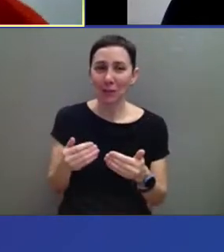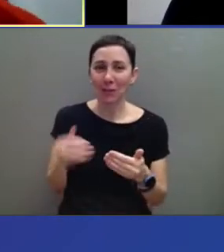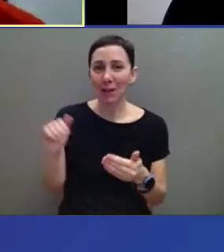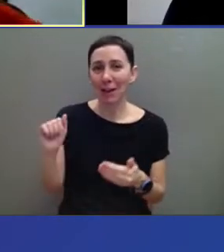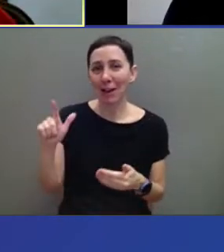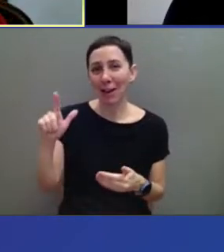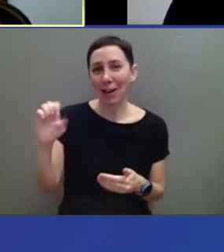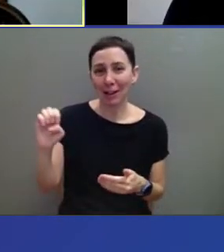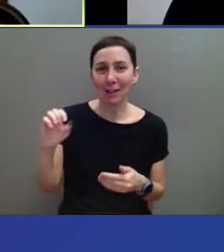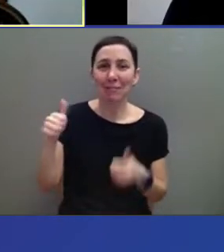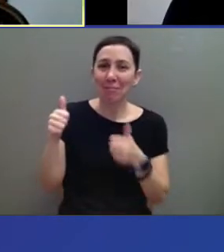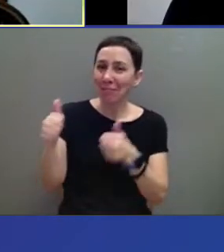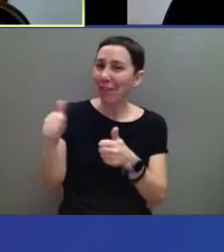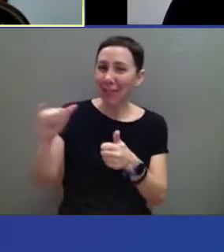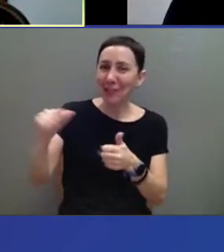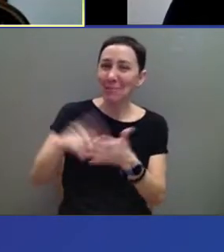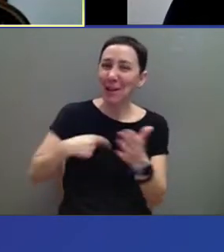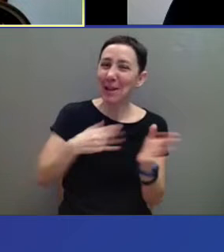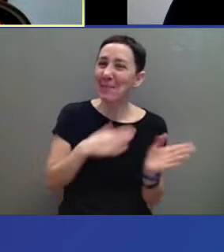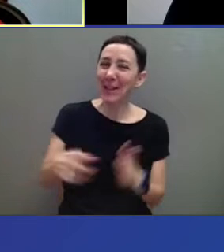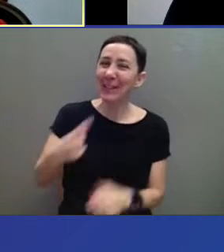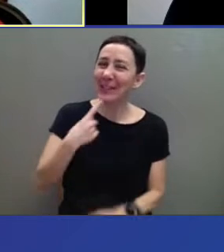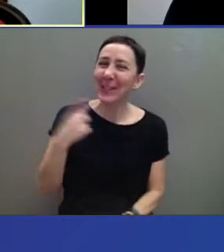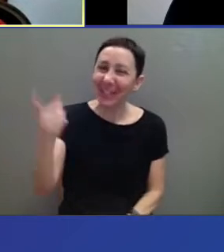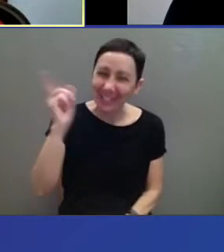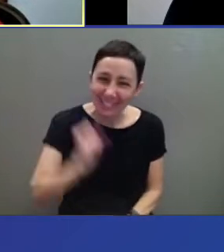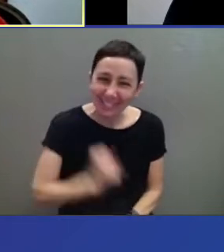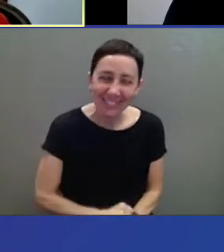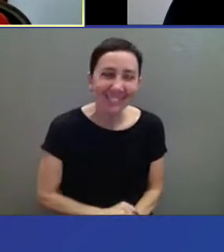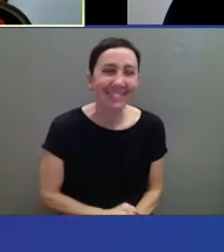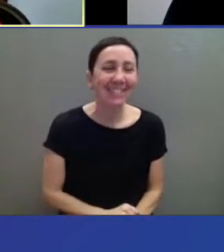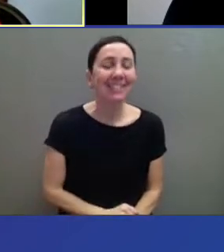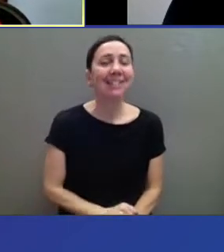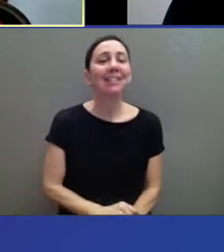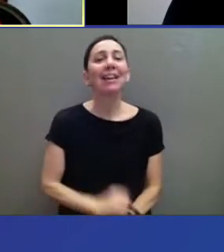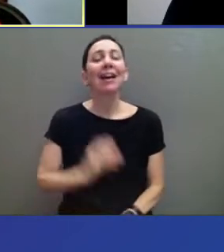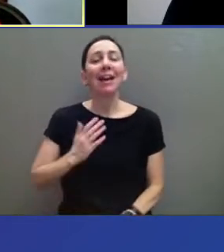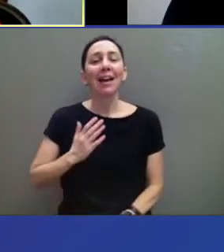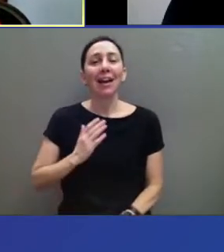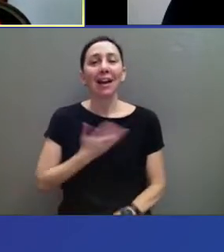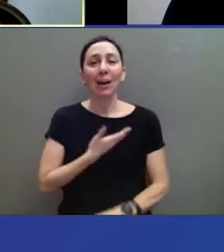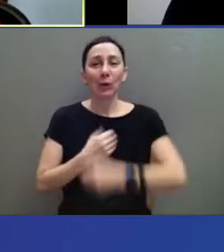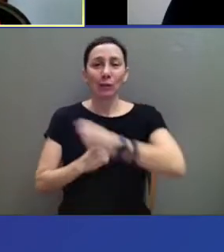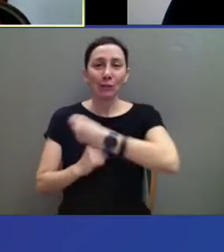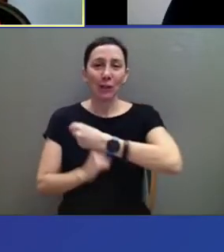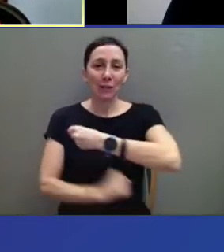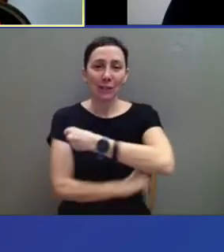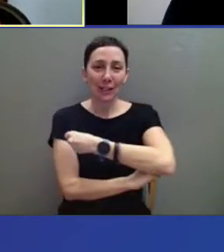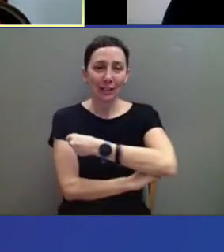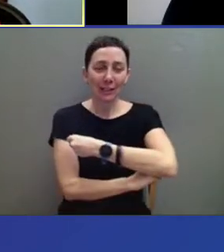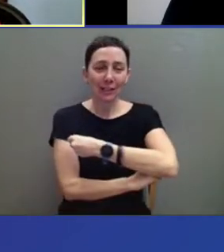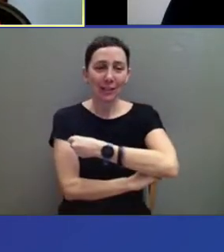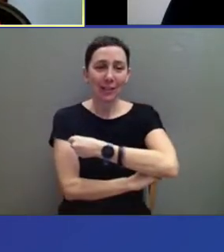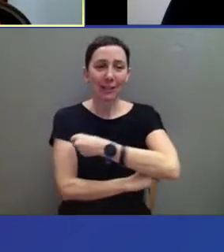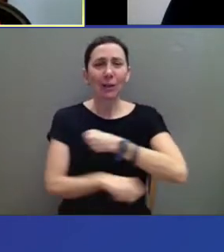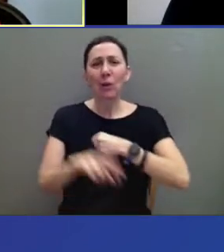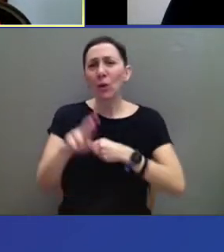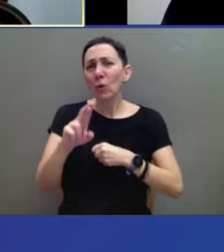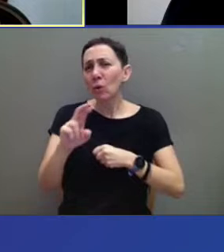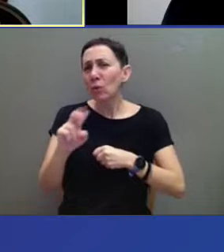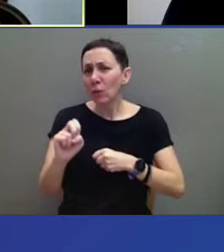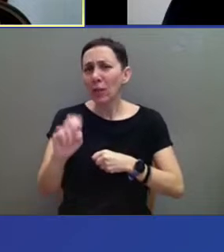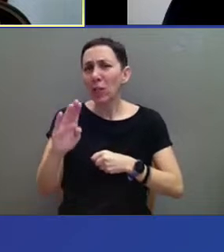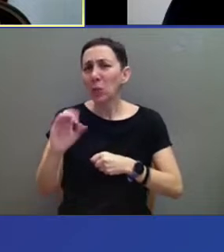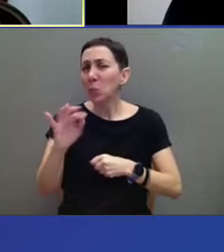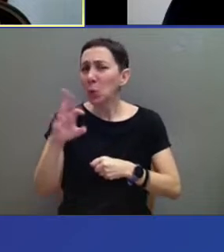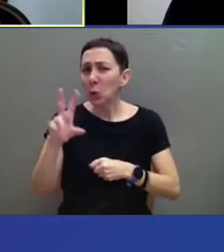That was everything I was going to say. The foundation was rebooted in